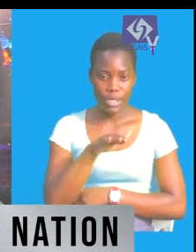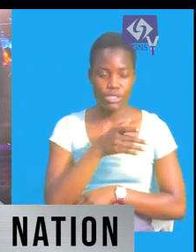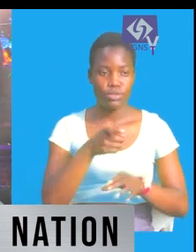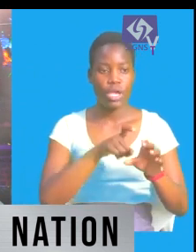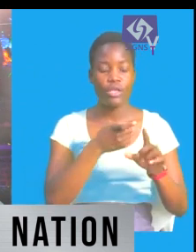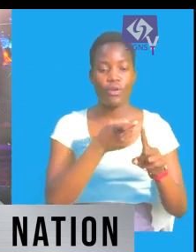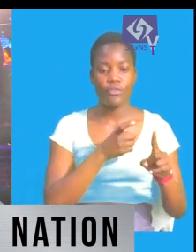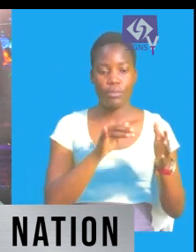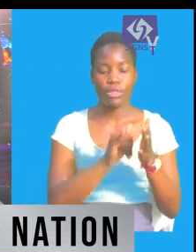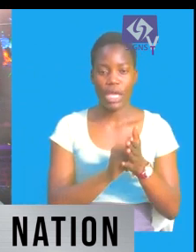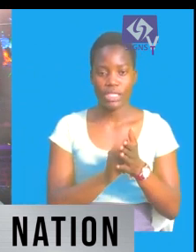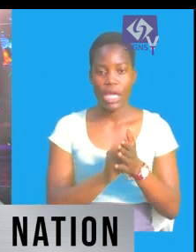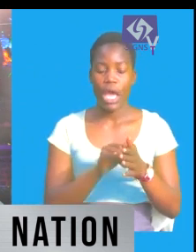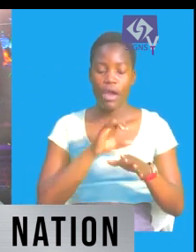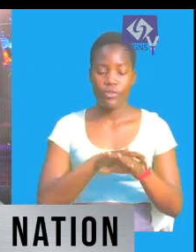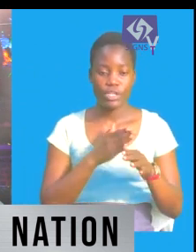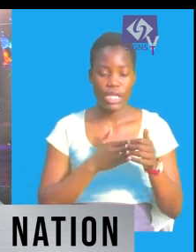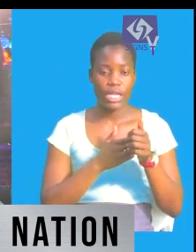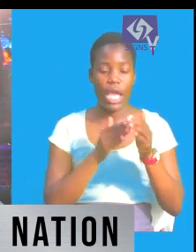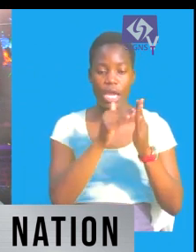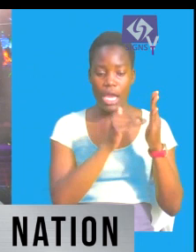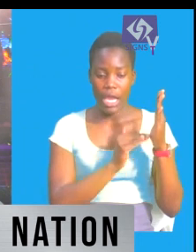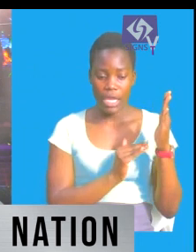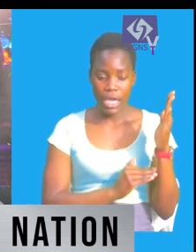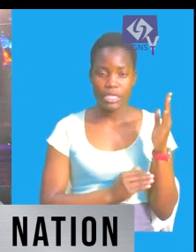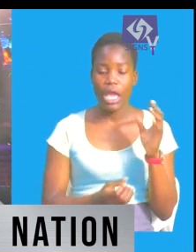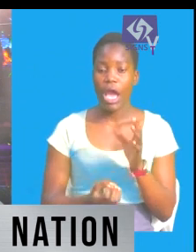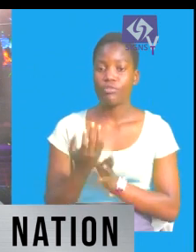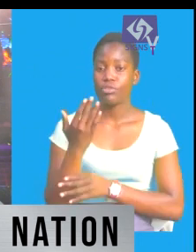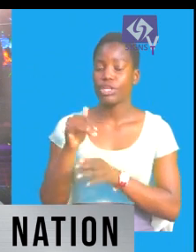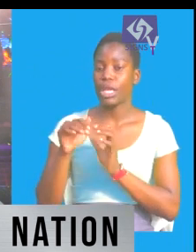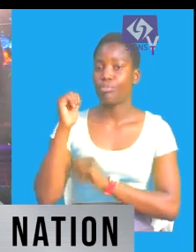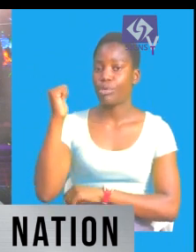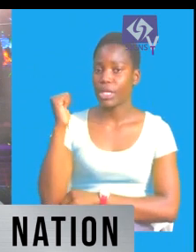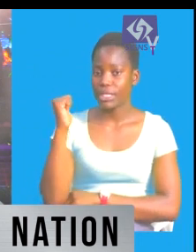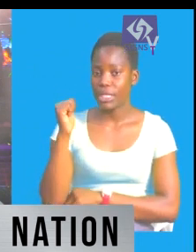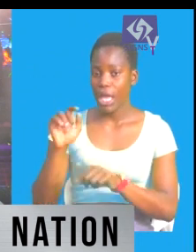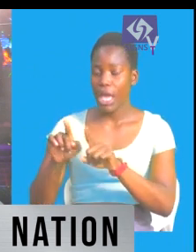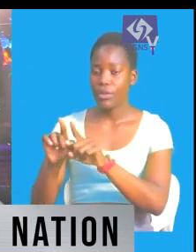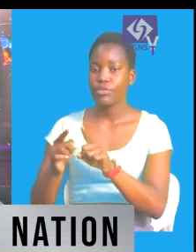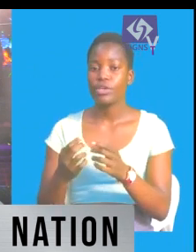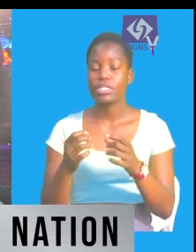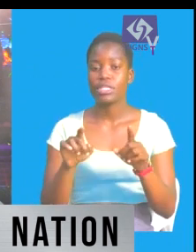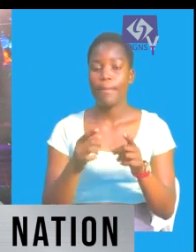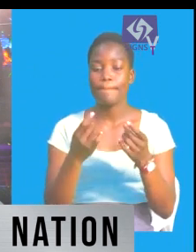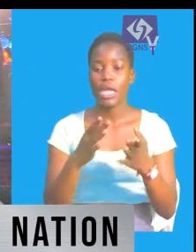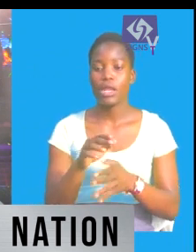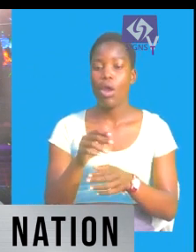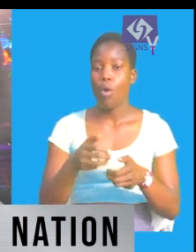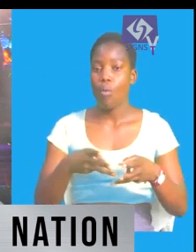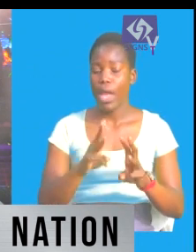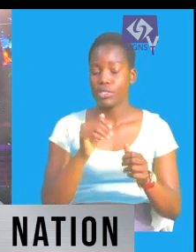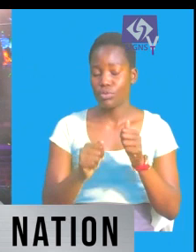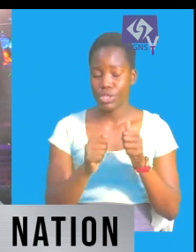from there I've gotten guidance, I've grown politically and in so many other ways that have been nurtured by